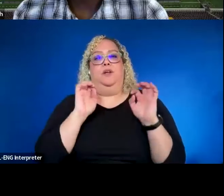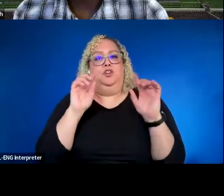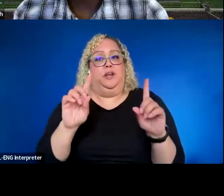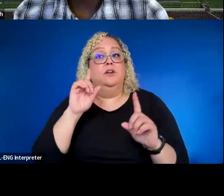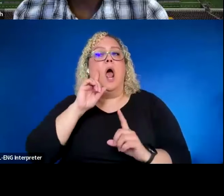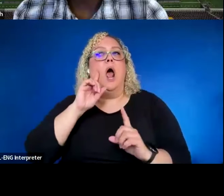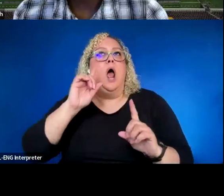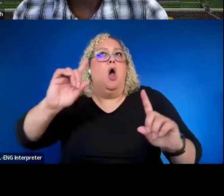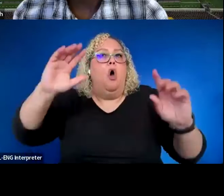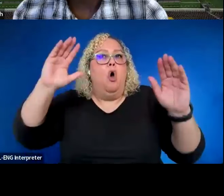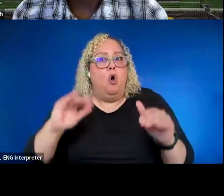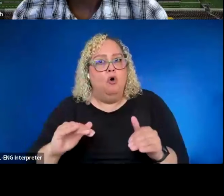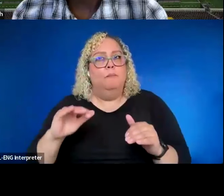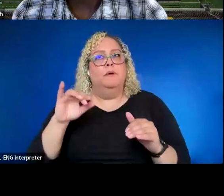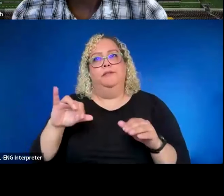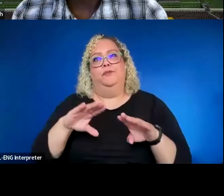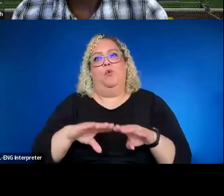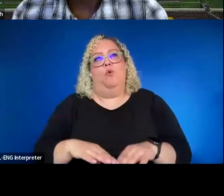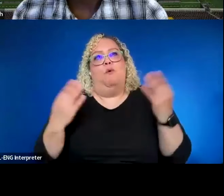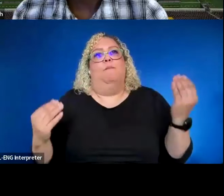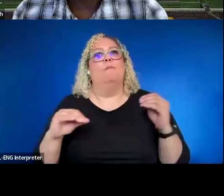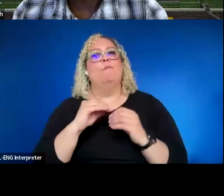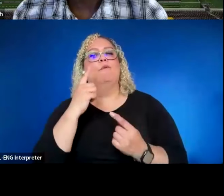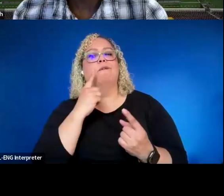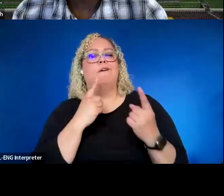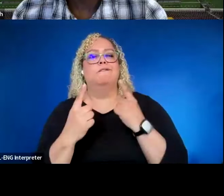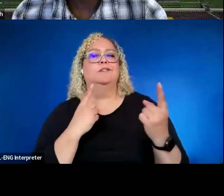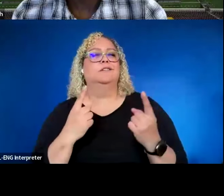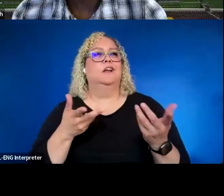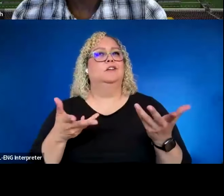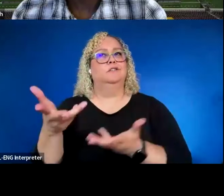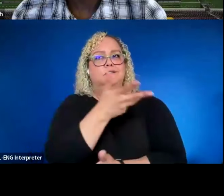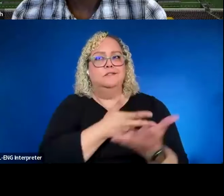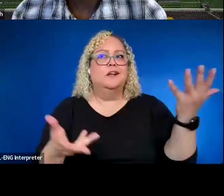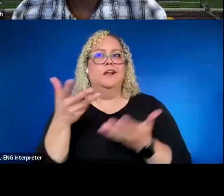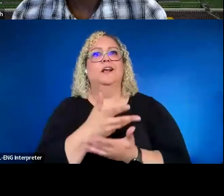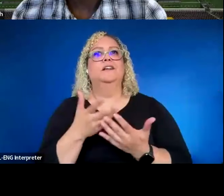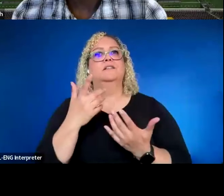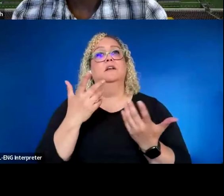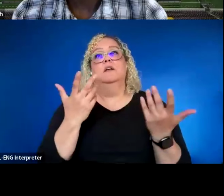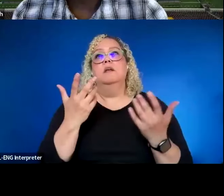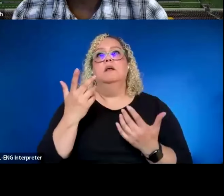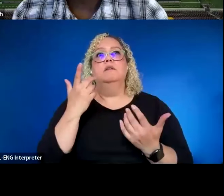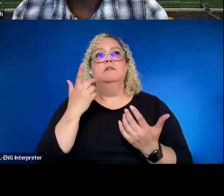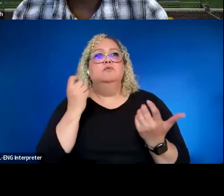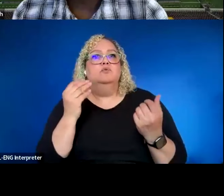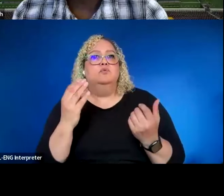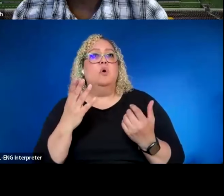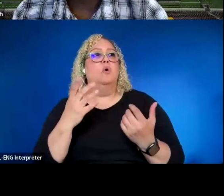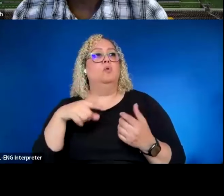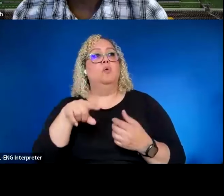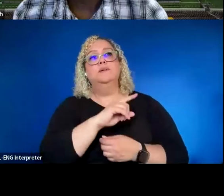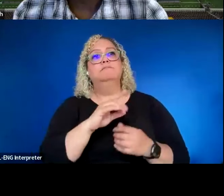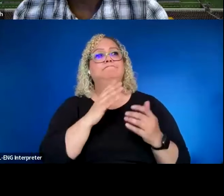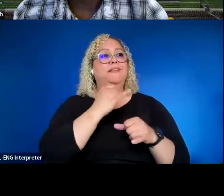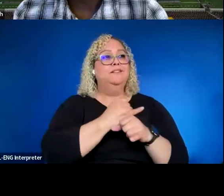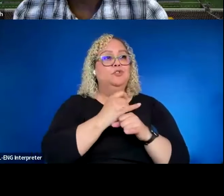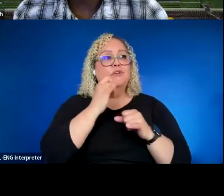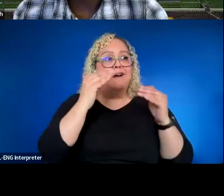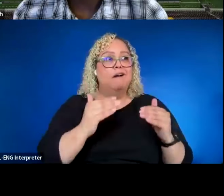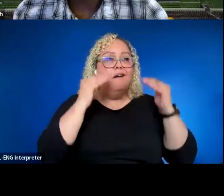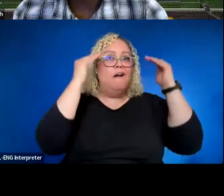the way in which, you know, institutions of higher learning, like academic health centers, can partner with other institutions